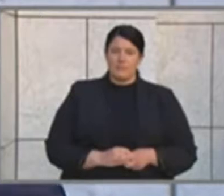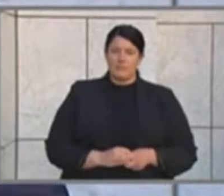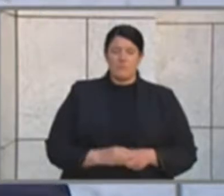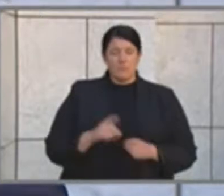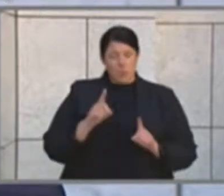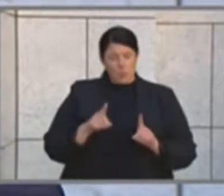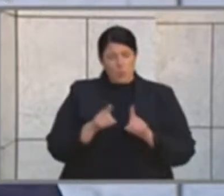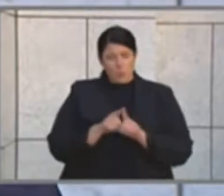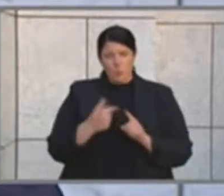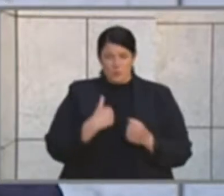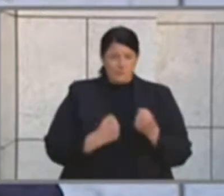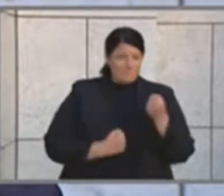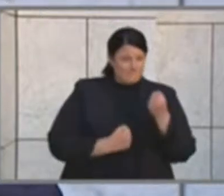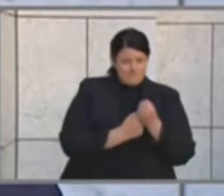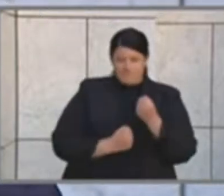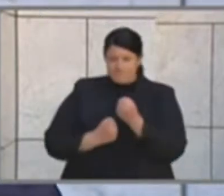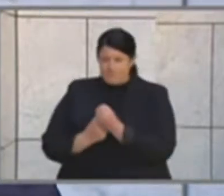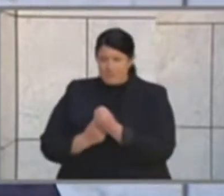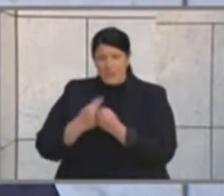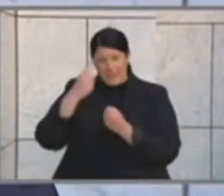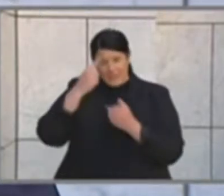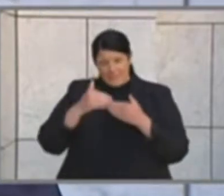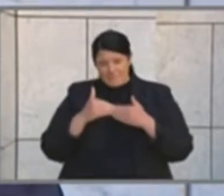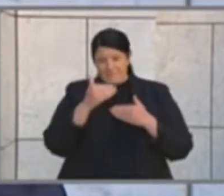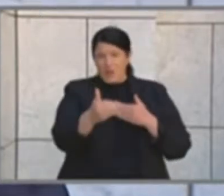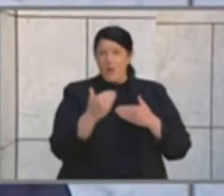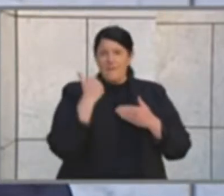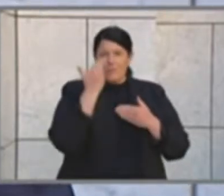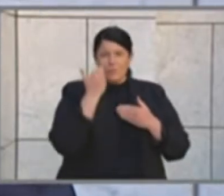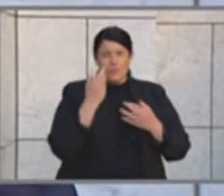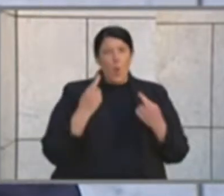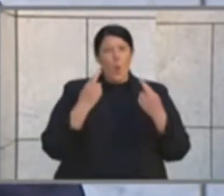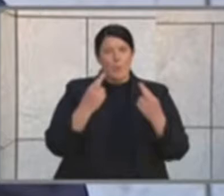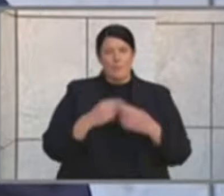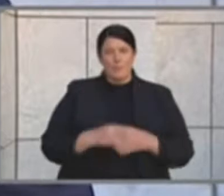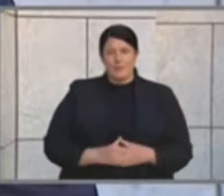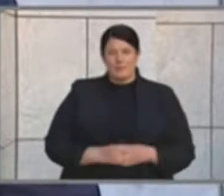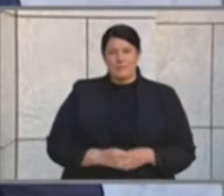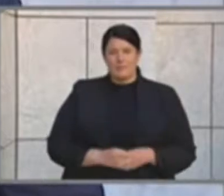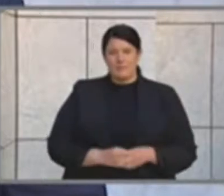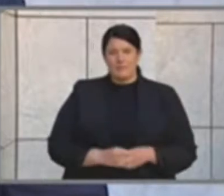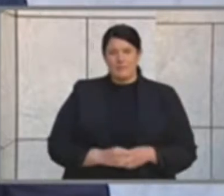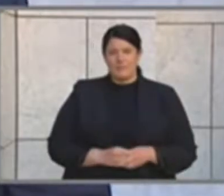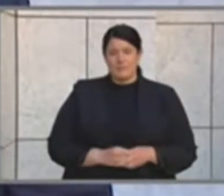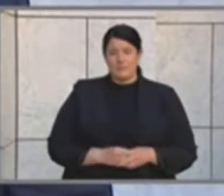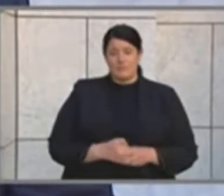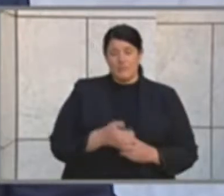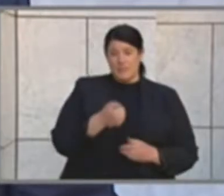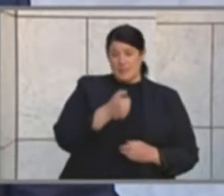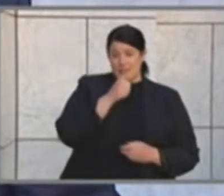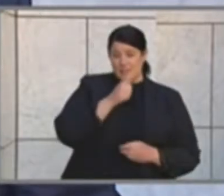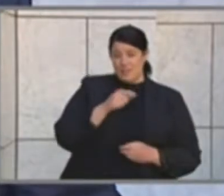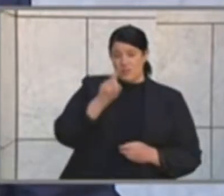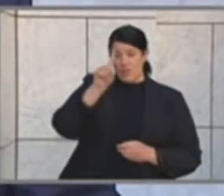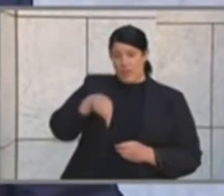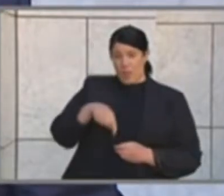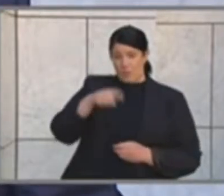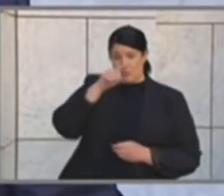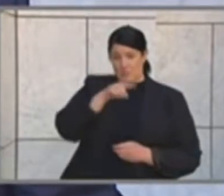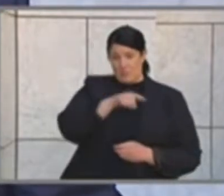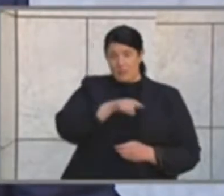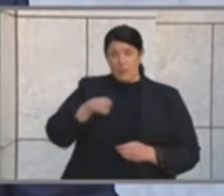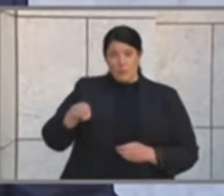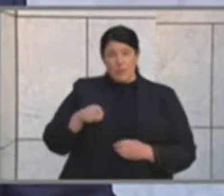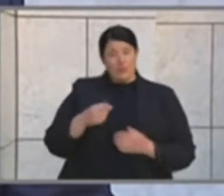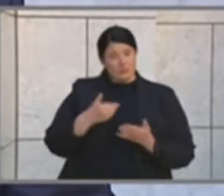and to encourage each other in hope. Almost 600,000 Australians